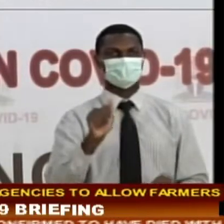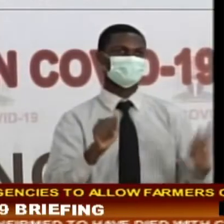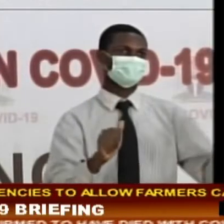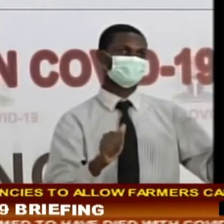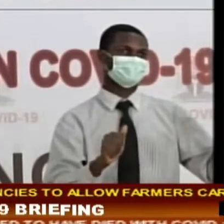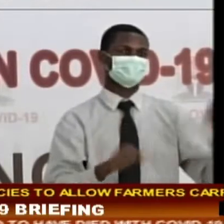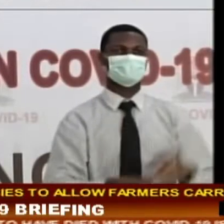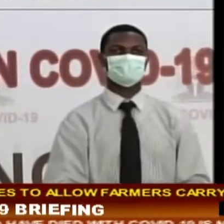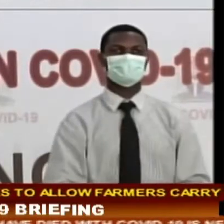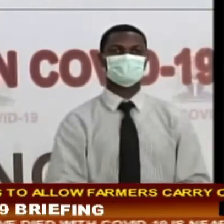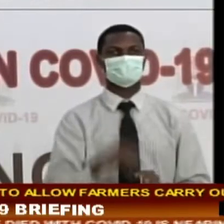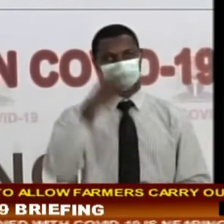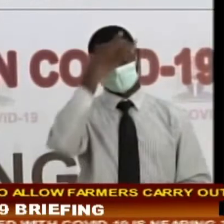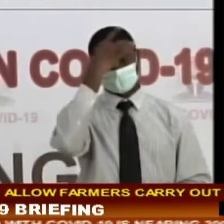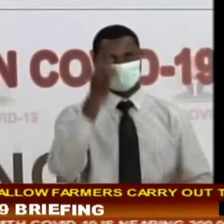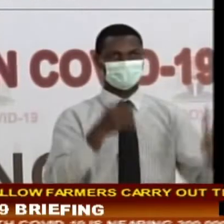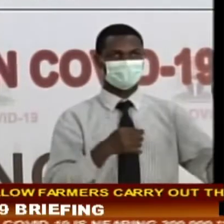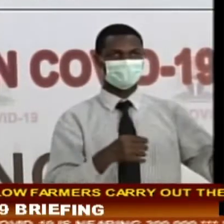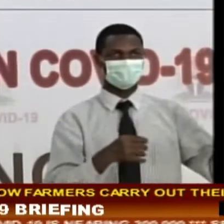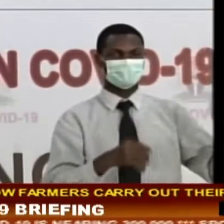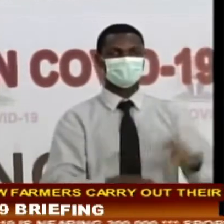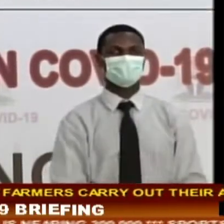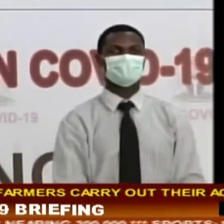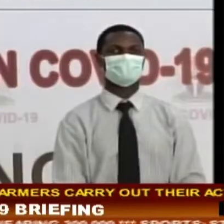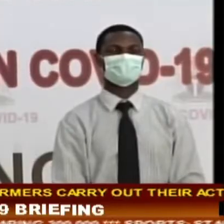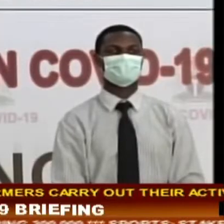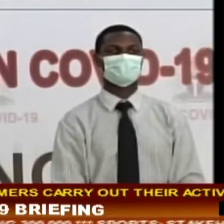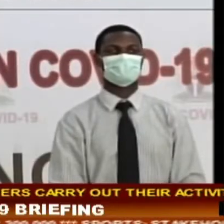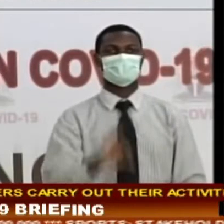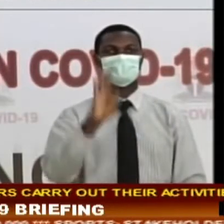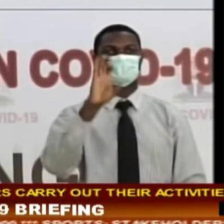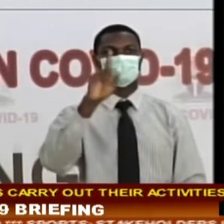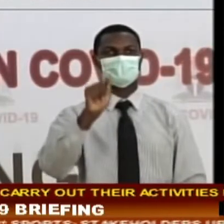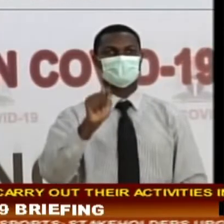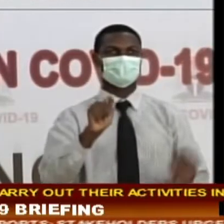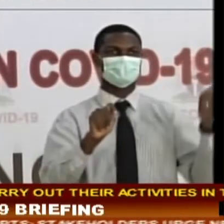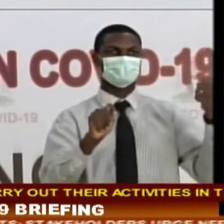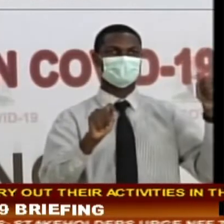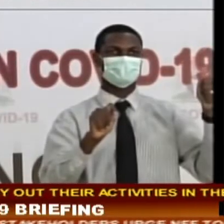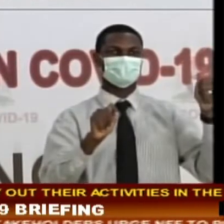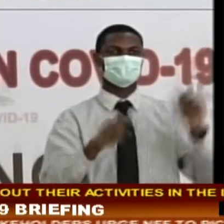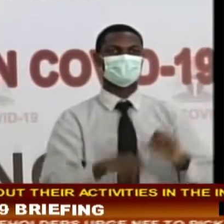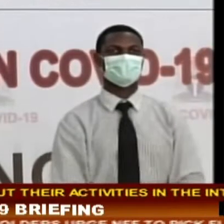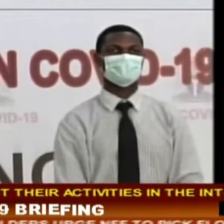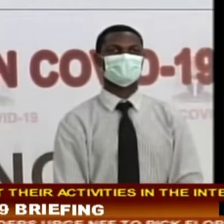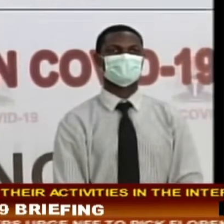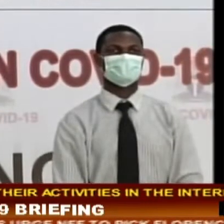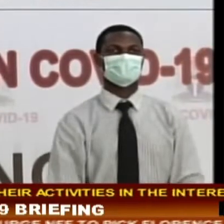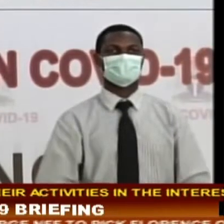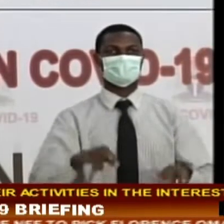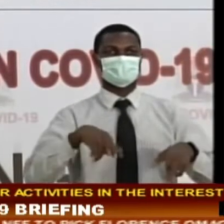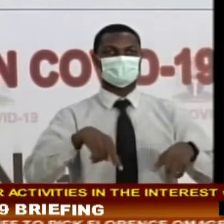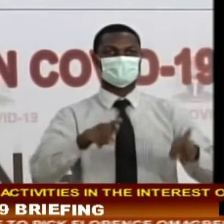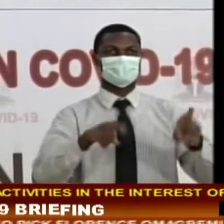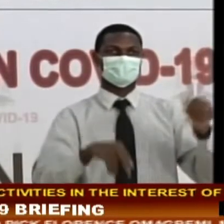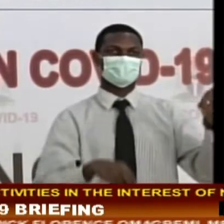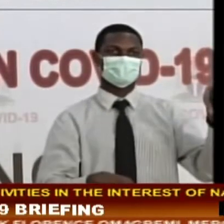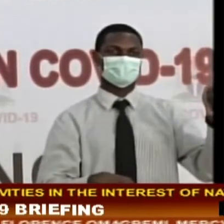16 Cano 14 fct 10 Rivers